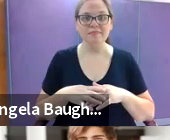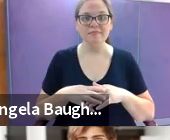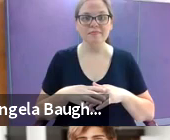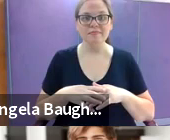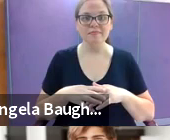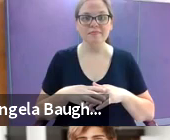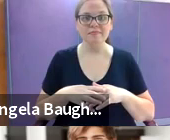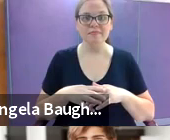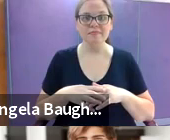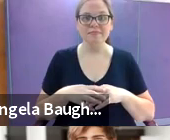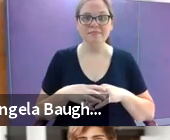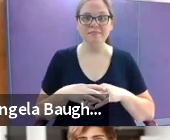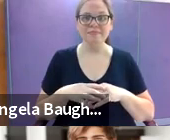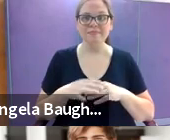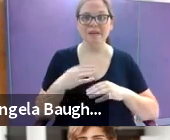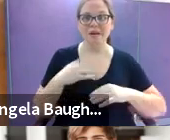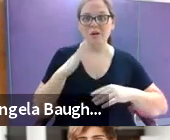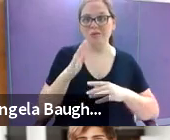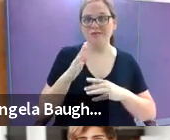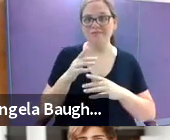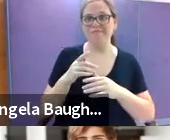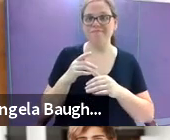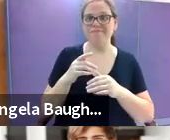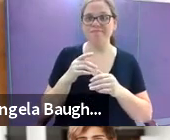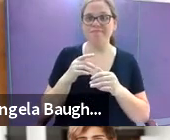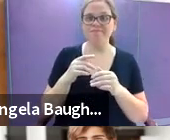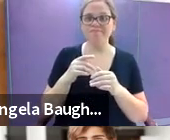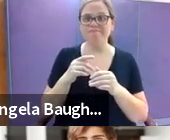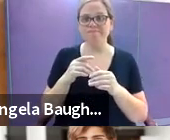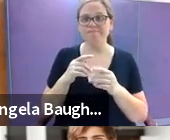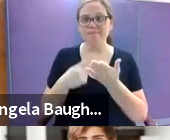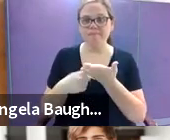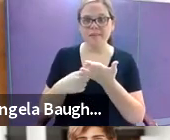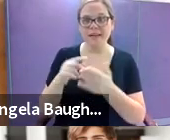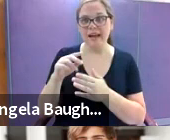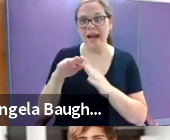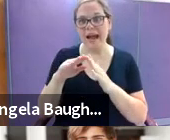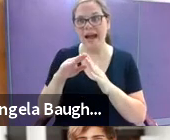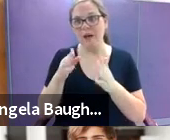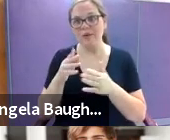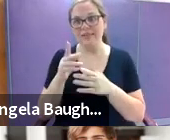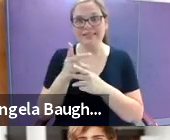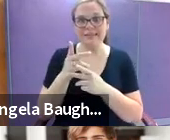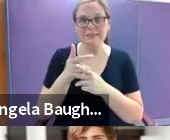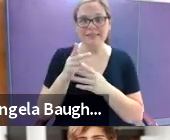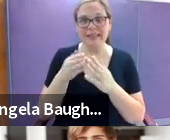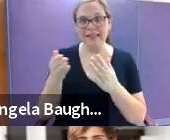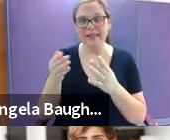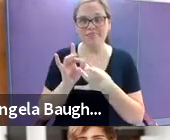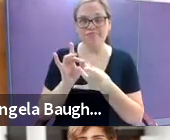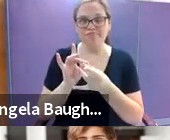Shirley, I'm gonna go over the housekeeping things to begin with. And Yeah. then, once we get to that